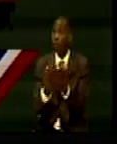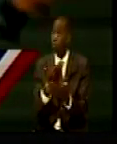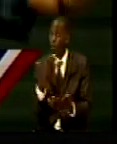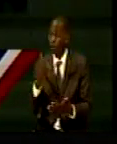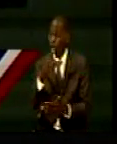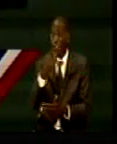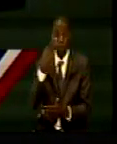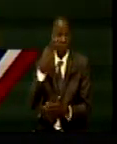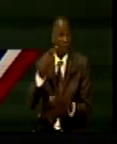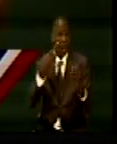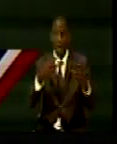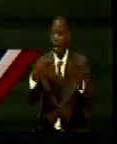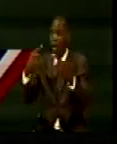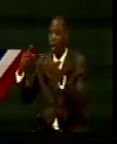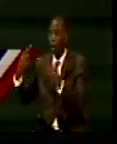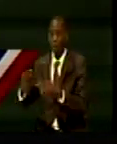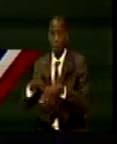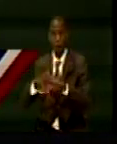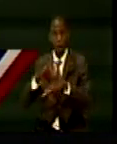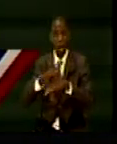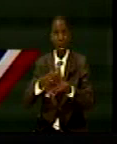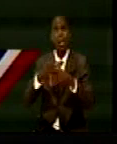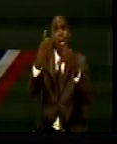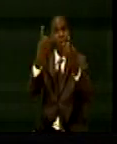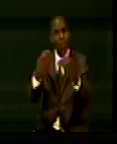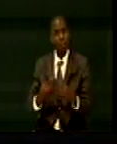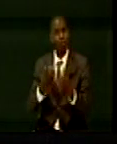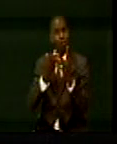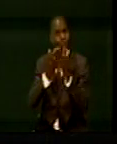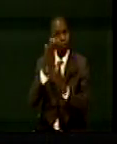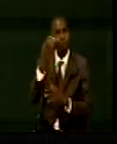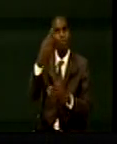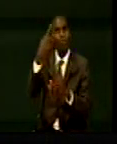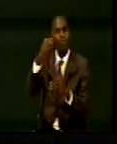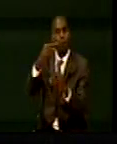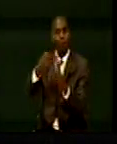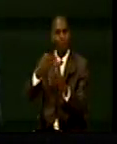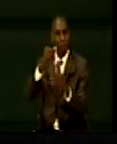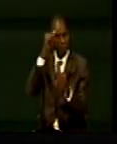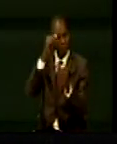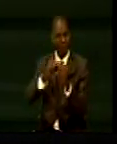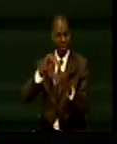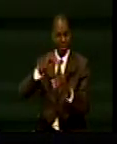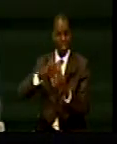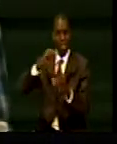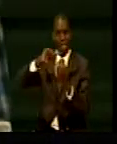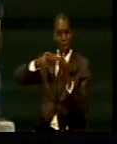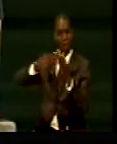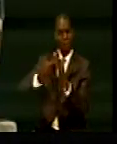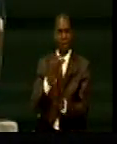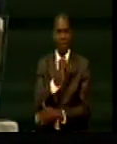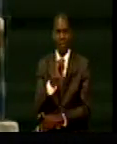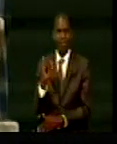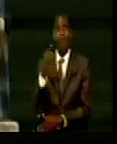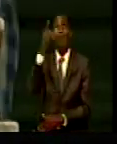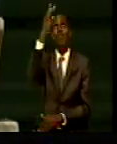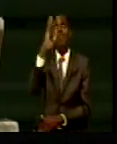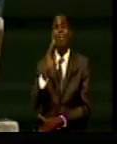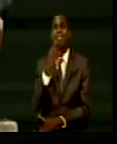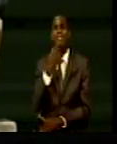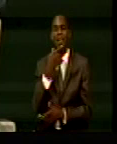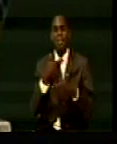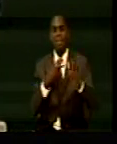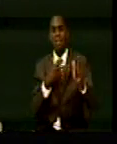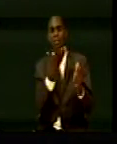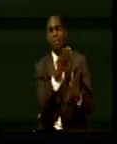earth came by the word. In the beginning, God said, Let there be, and there was.